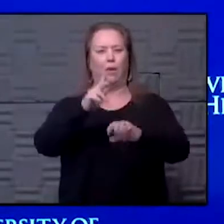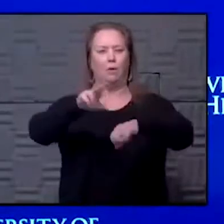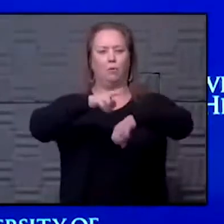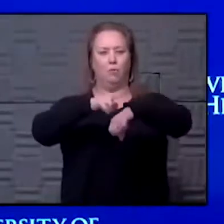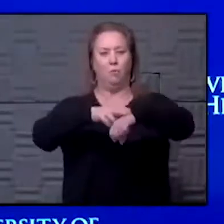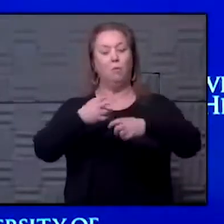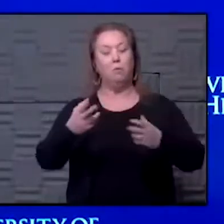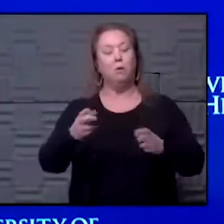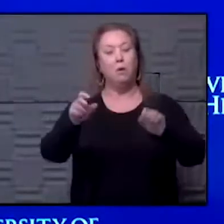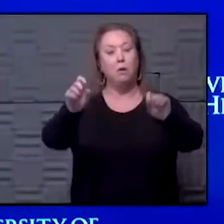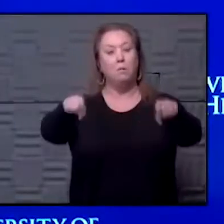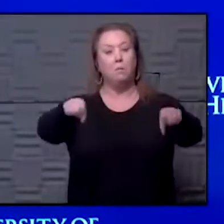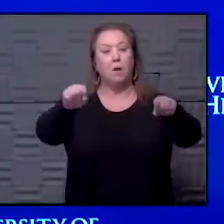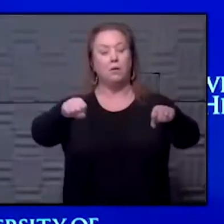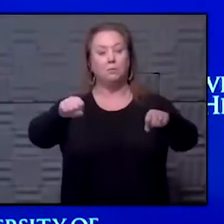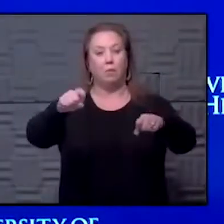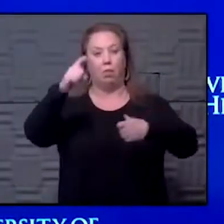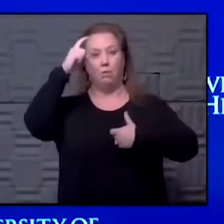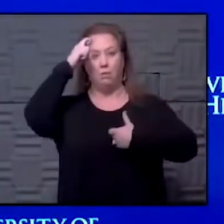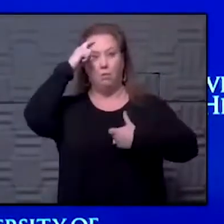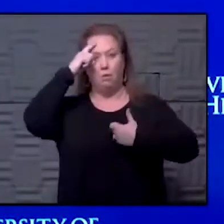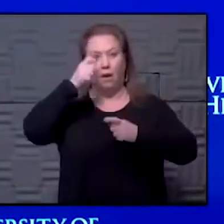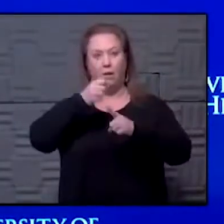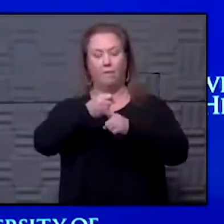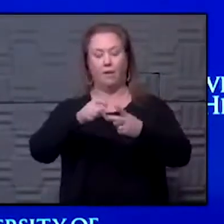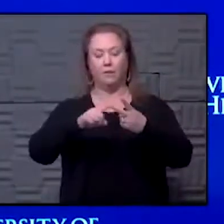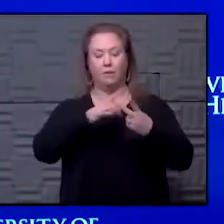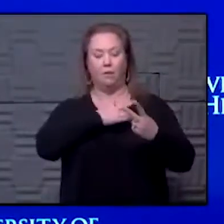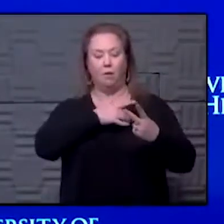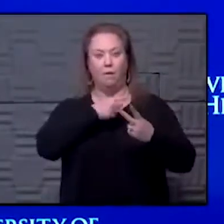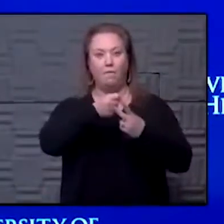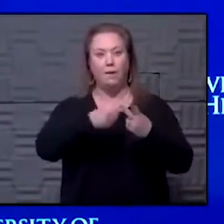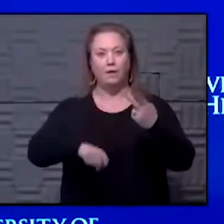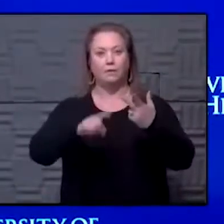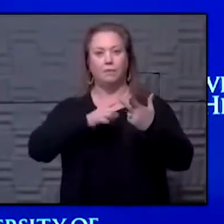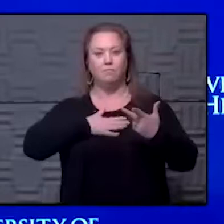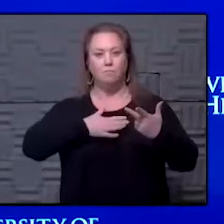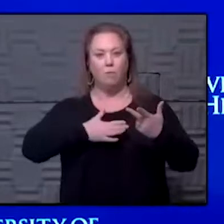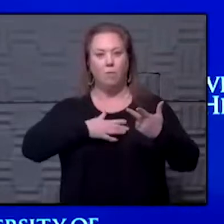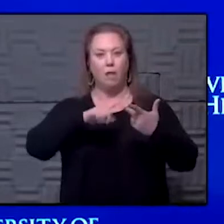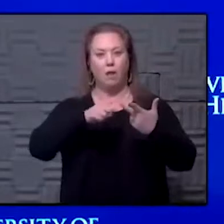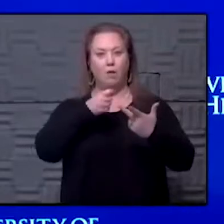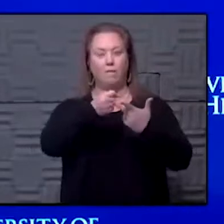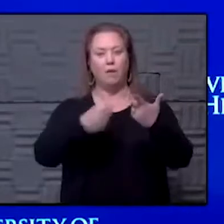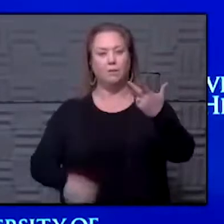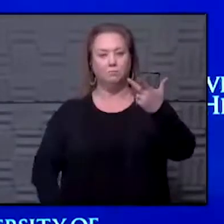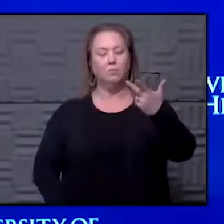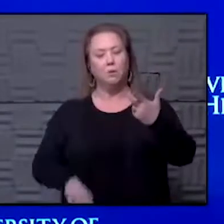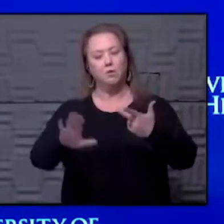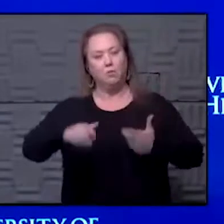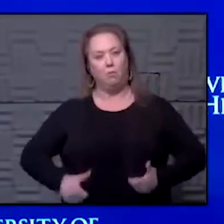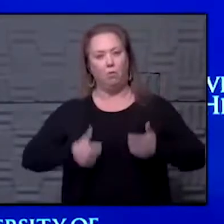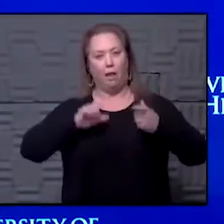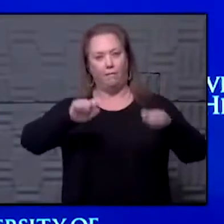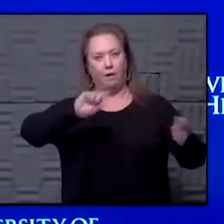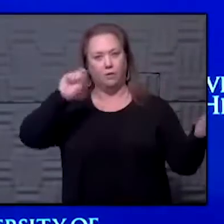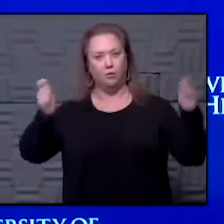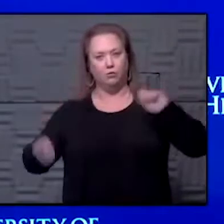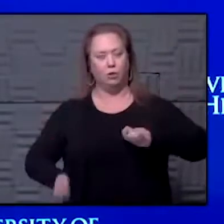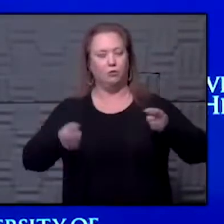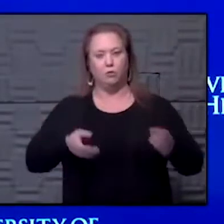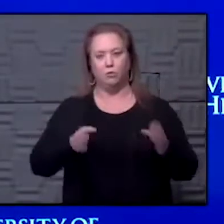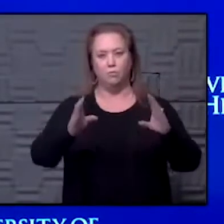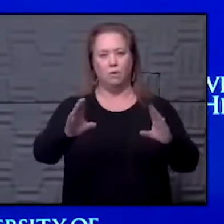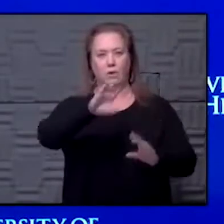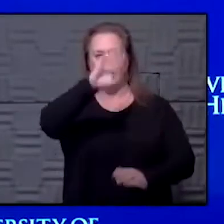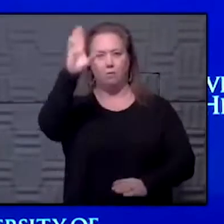have long-term neurological effects, cardiac effects, pulmonary effects. Your life may well be changed, it may be so in ways